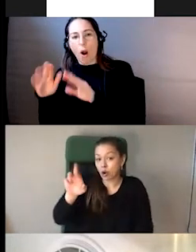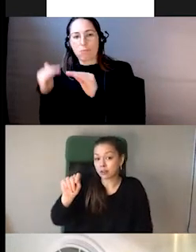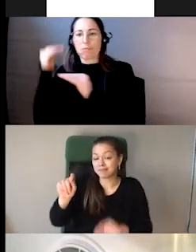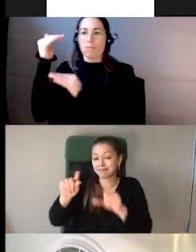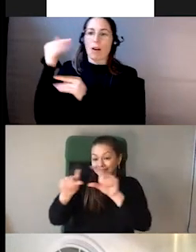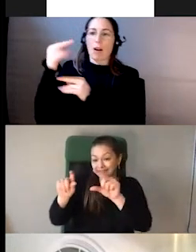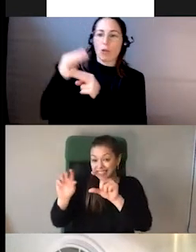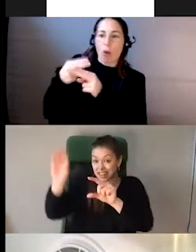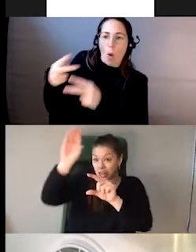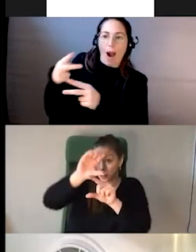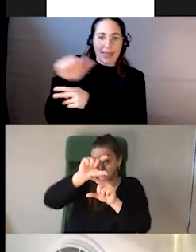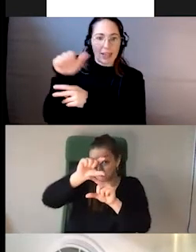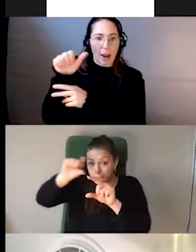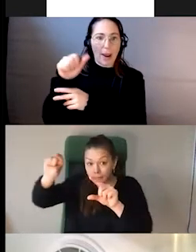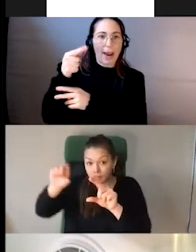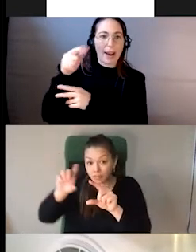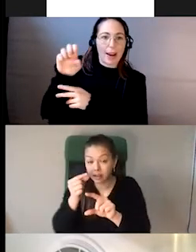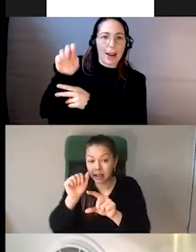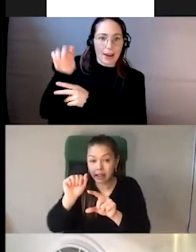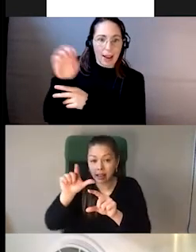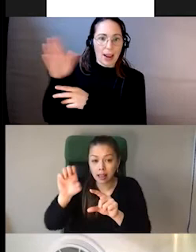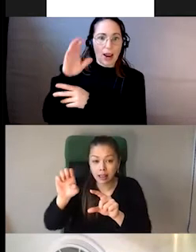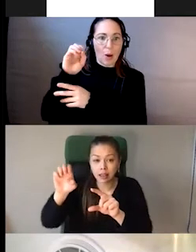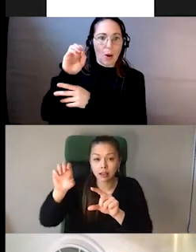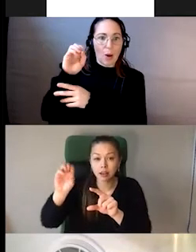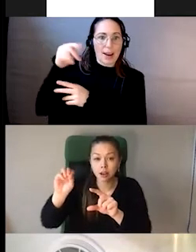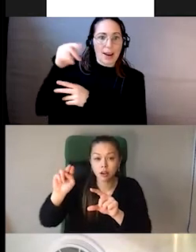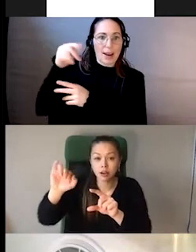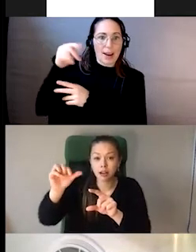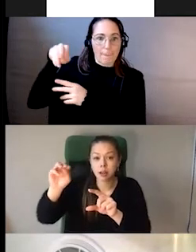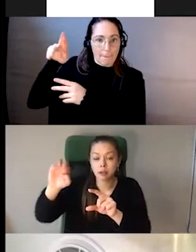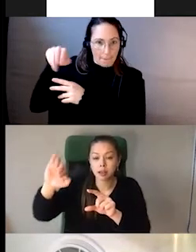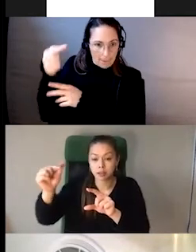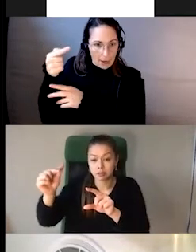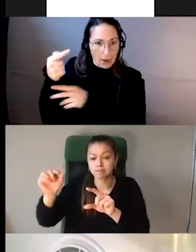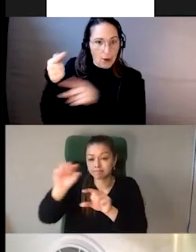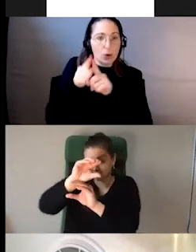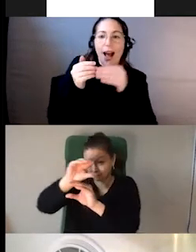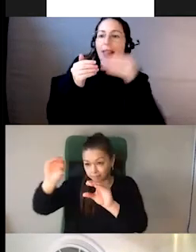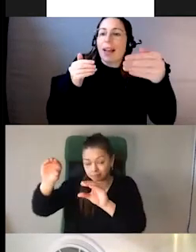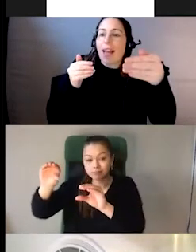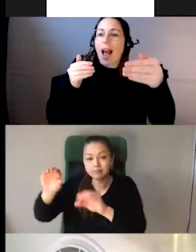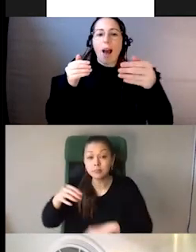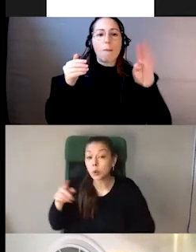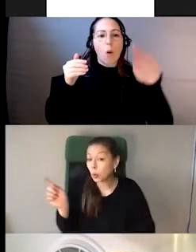like to see this sign, it's at Spadina and Davenport. These are the steps